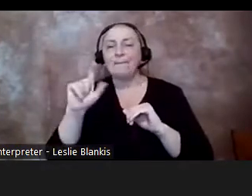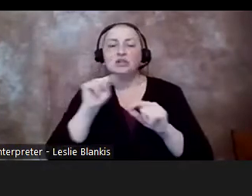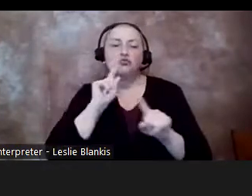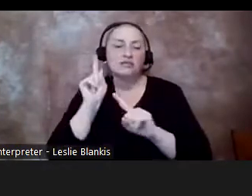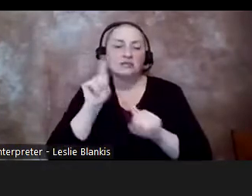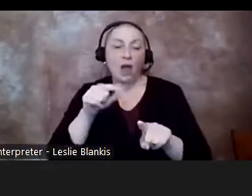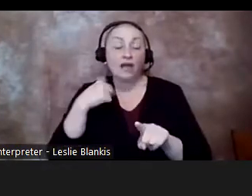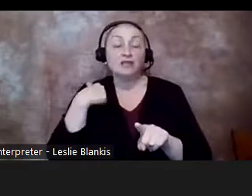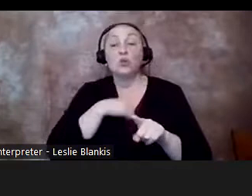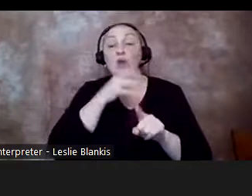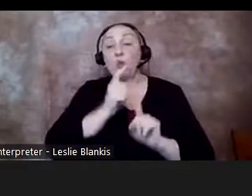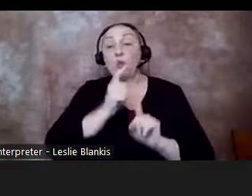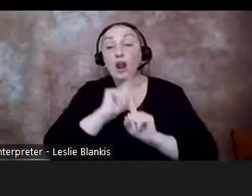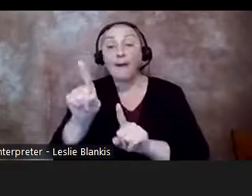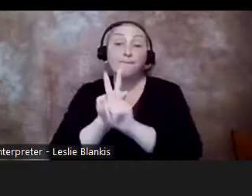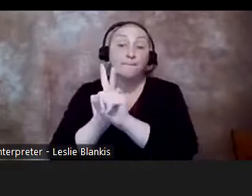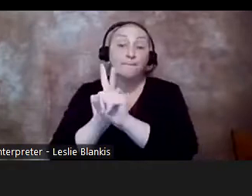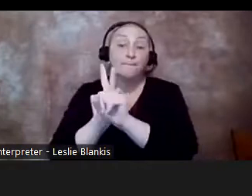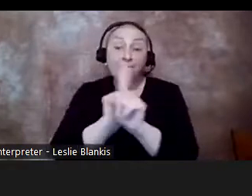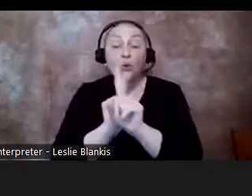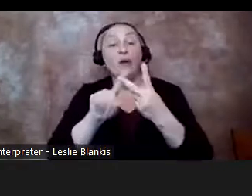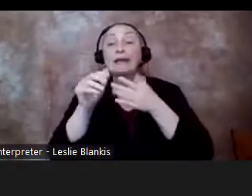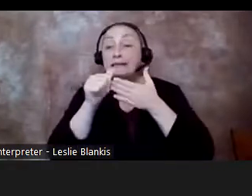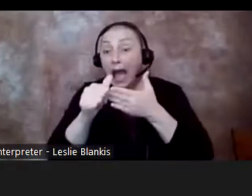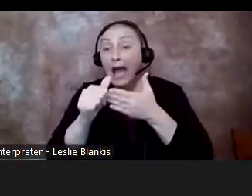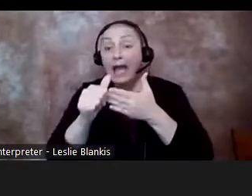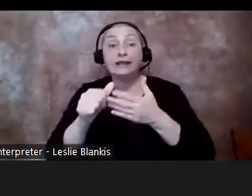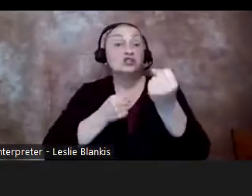and mentor and guide and support until